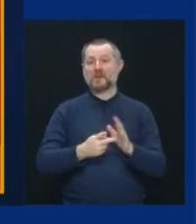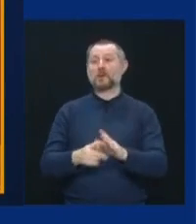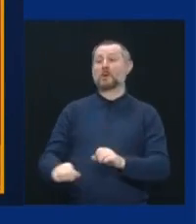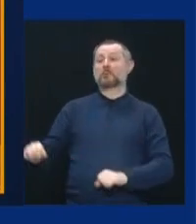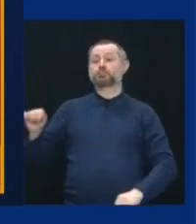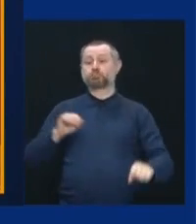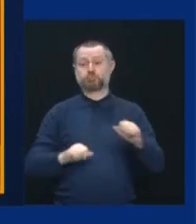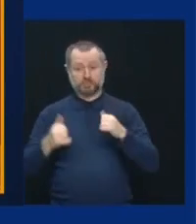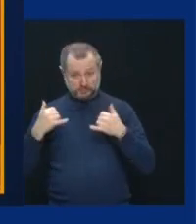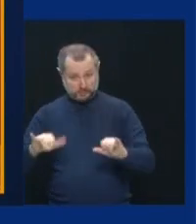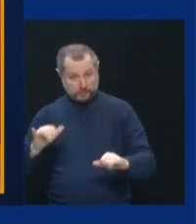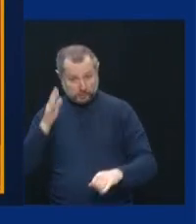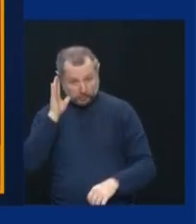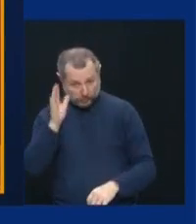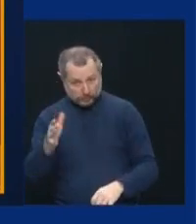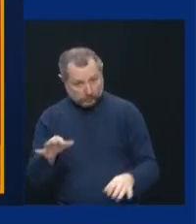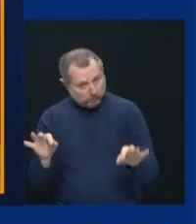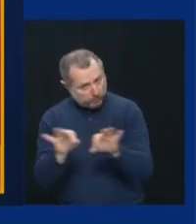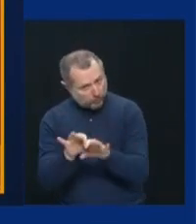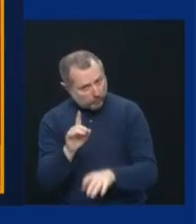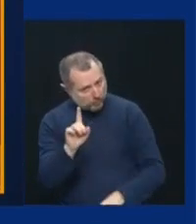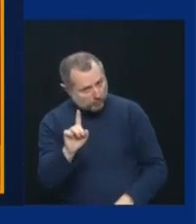the trains, which is very important.